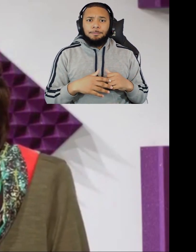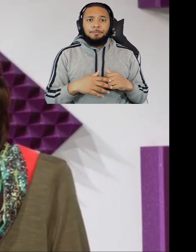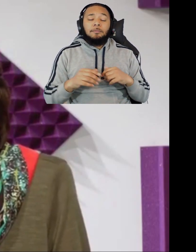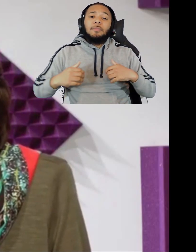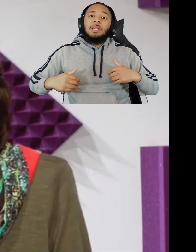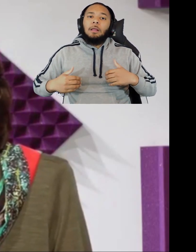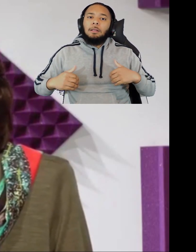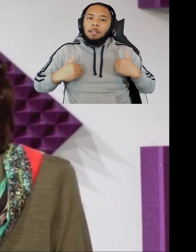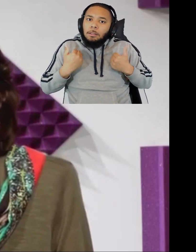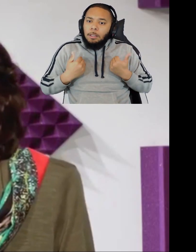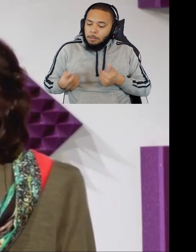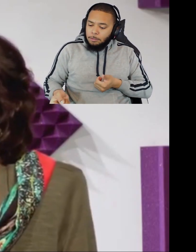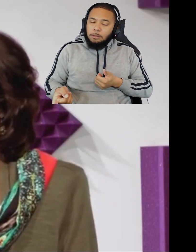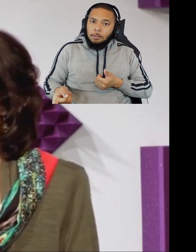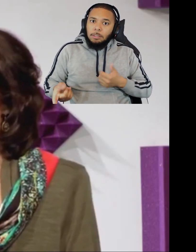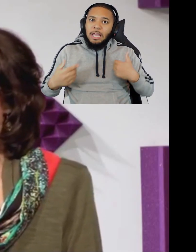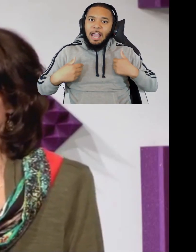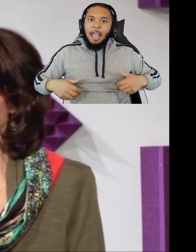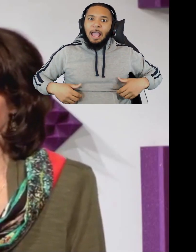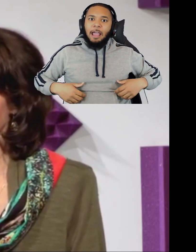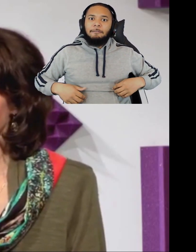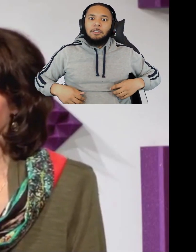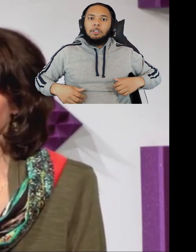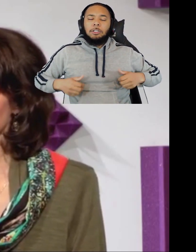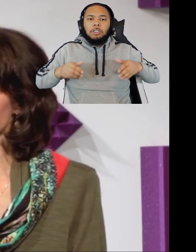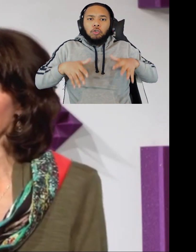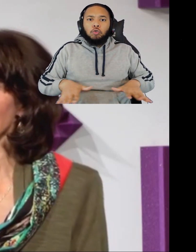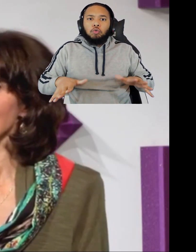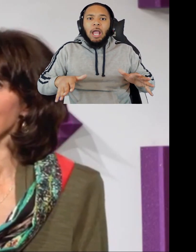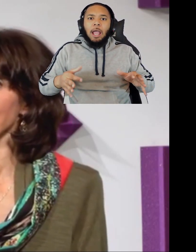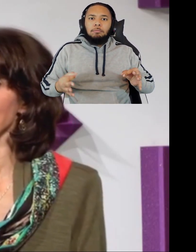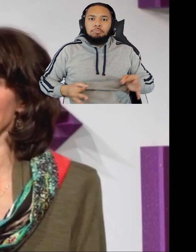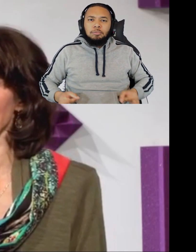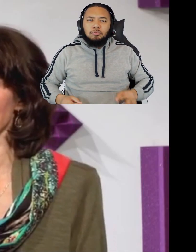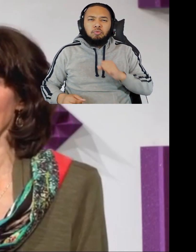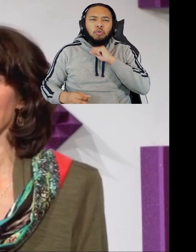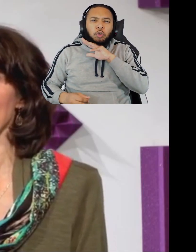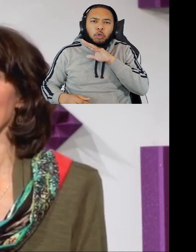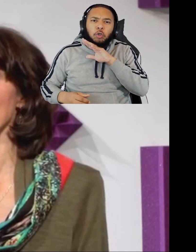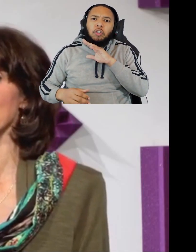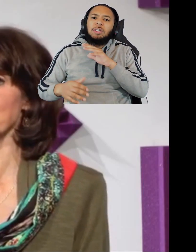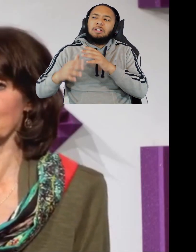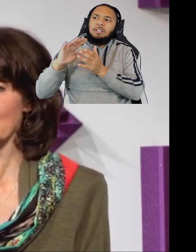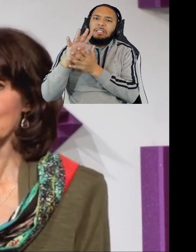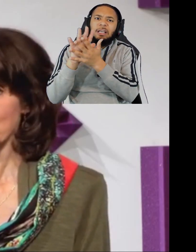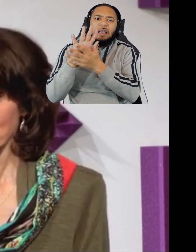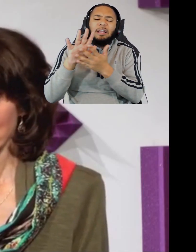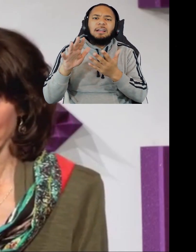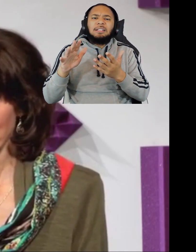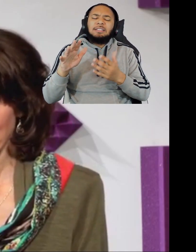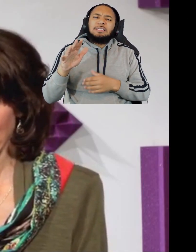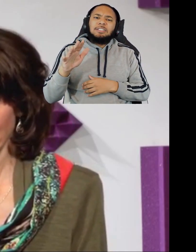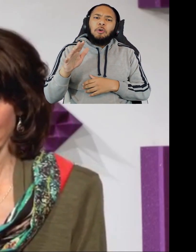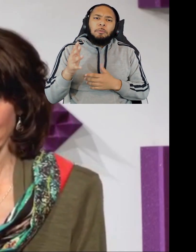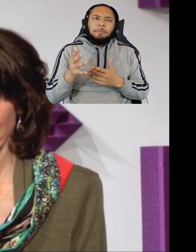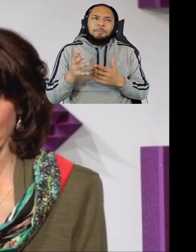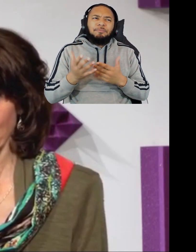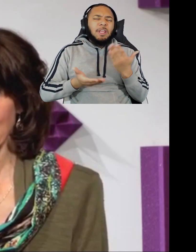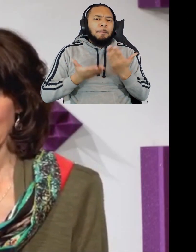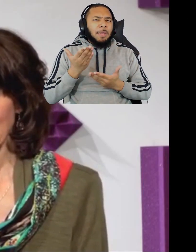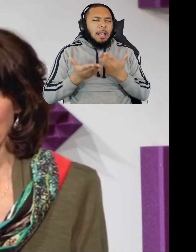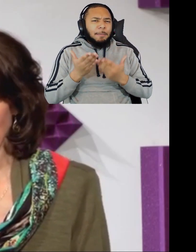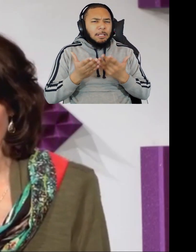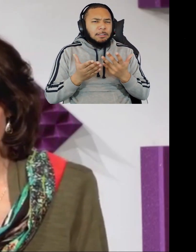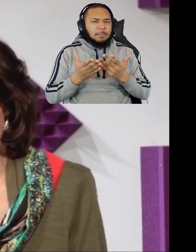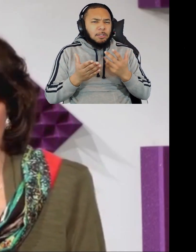tattered skirt and a dirty hand. So we kind of get a feel that maybe these people, these characters,